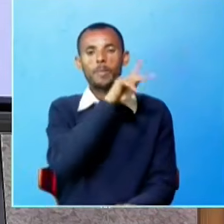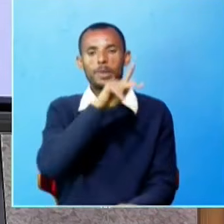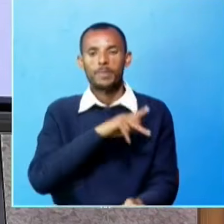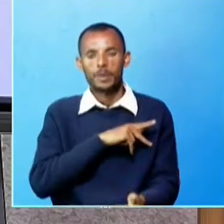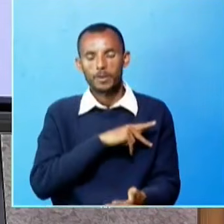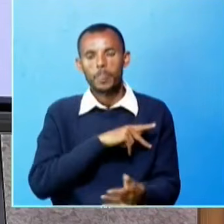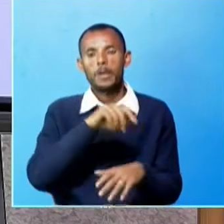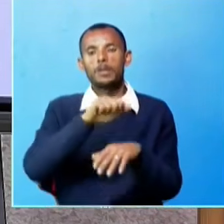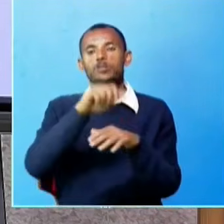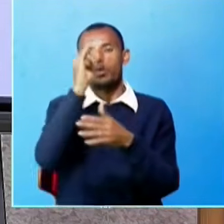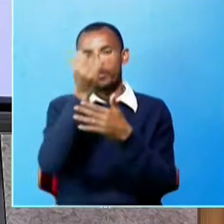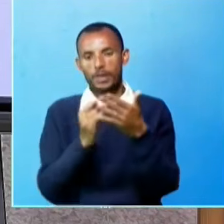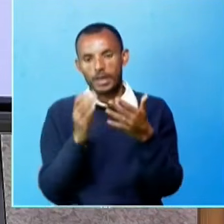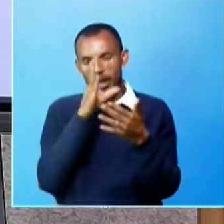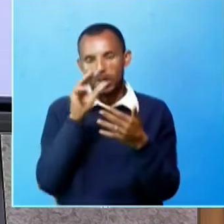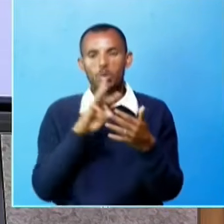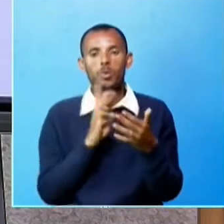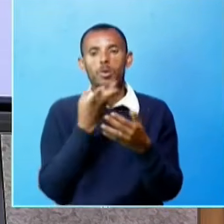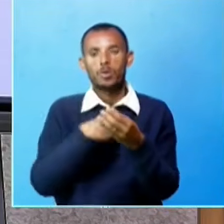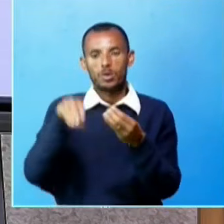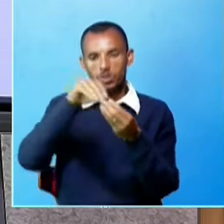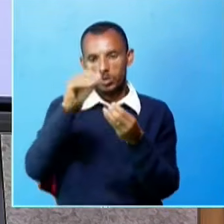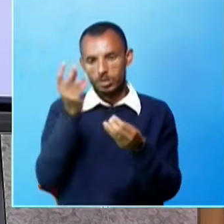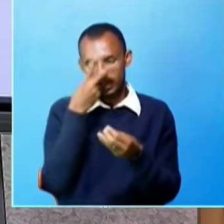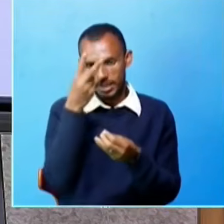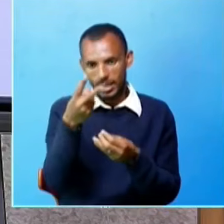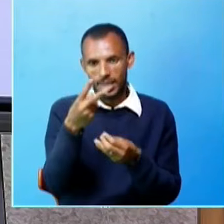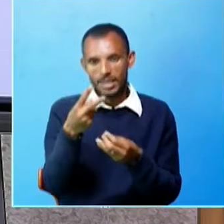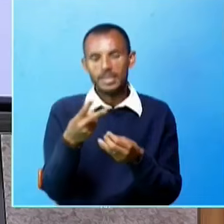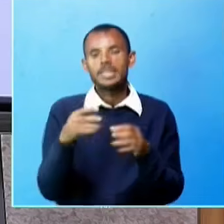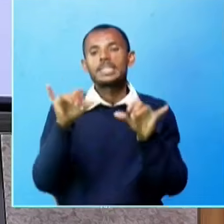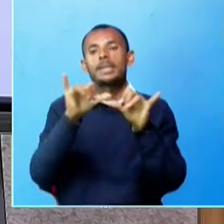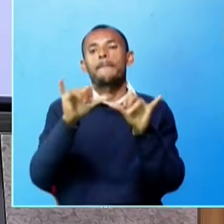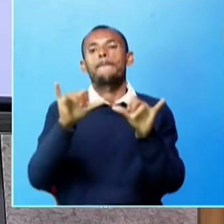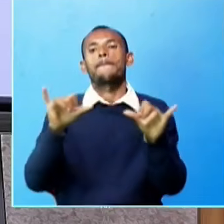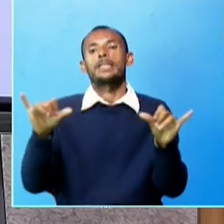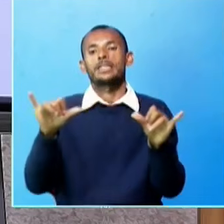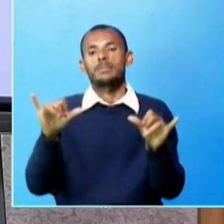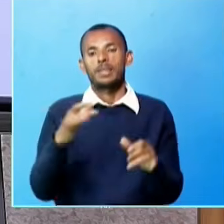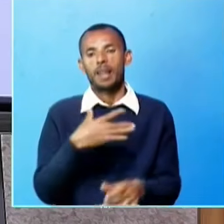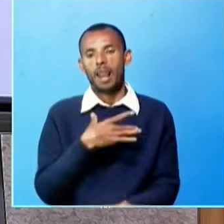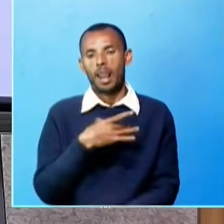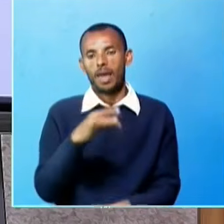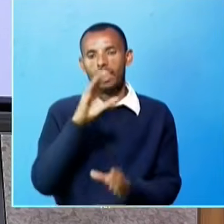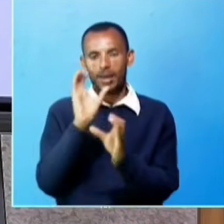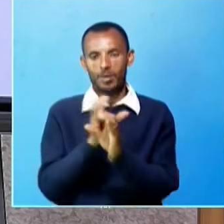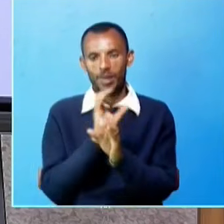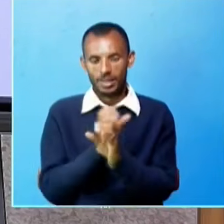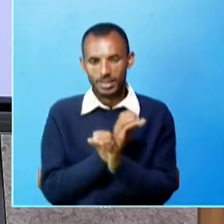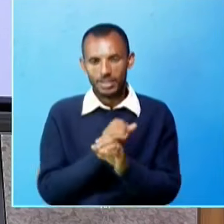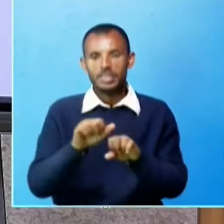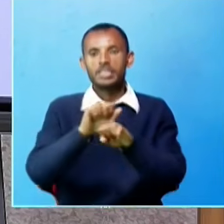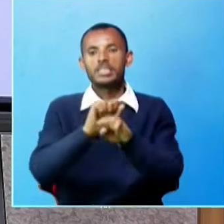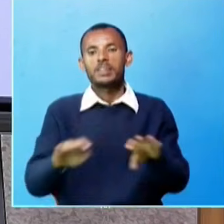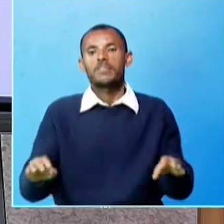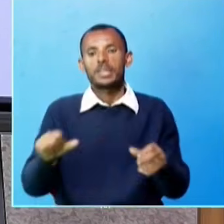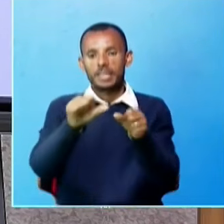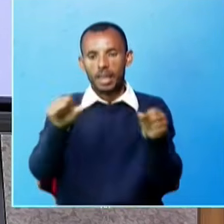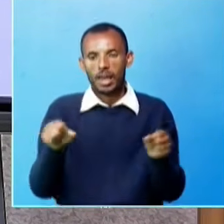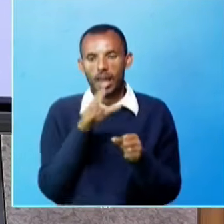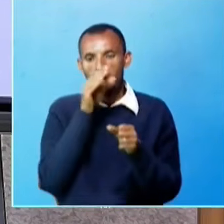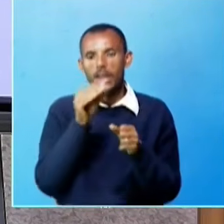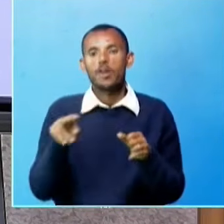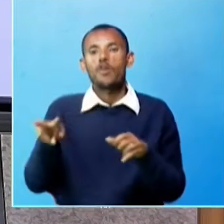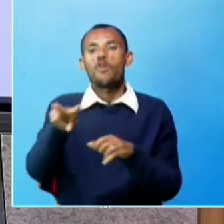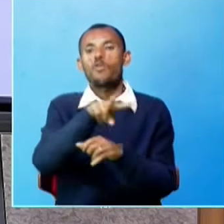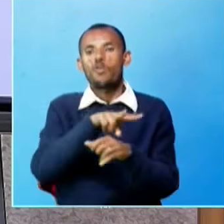solid figure, and we will also see the measurements, like calculating the surface area and the volume